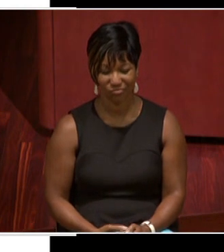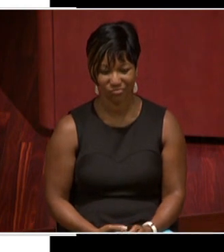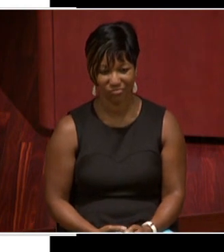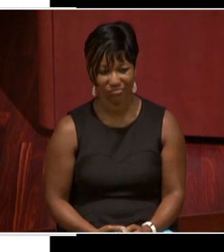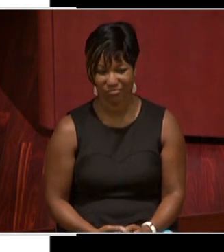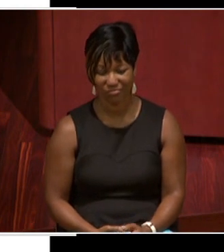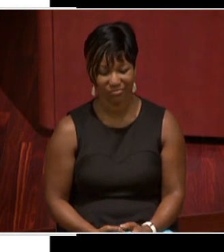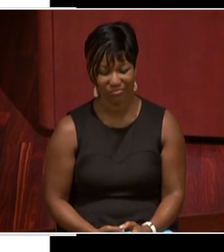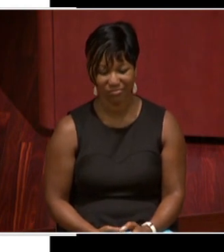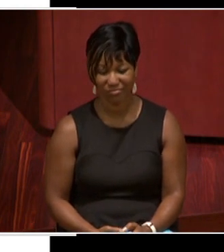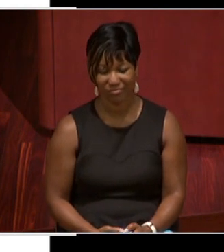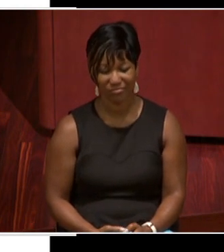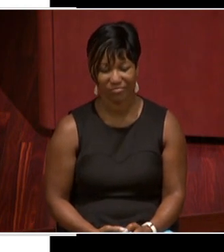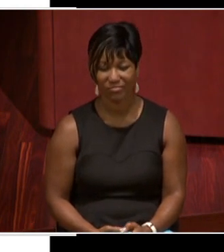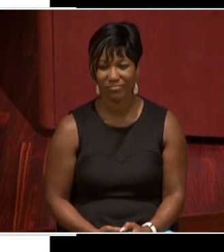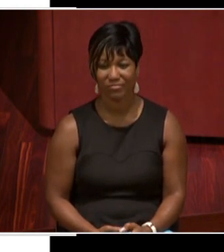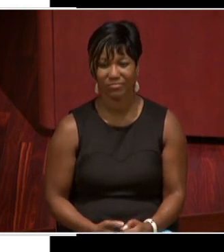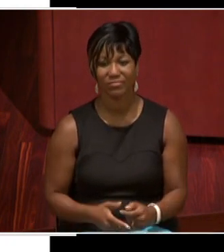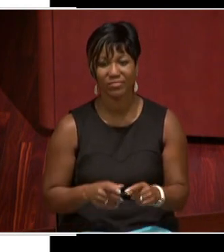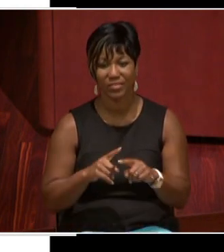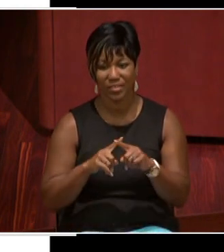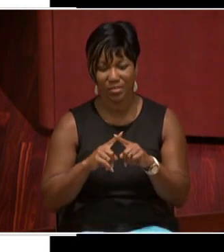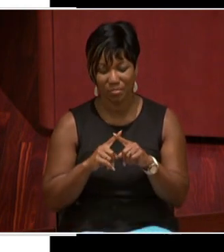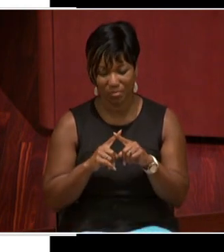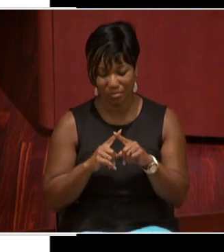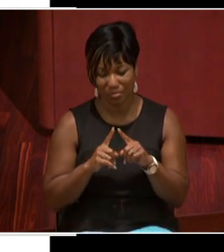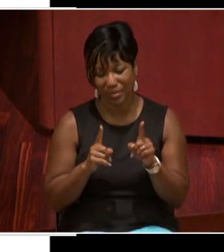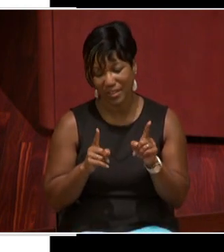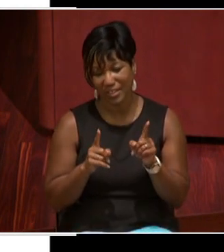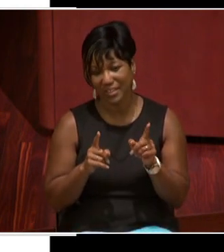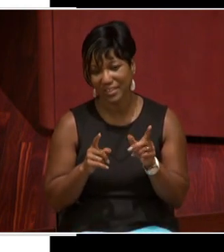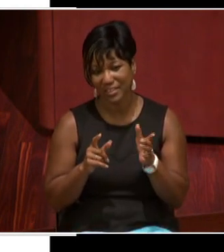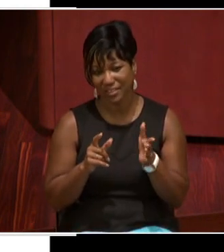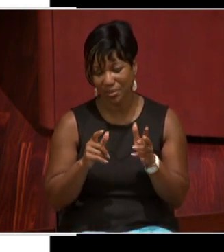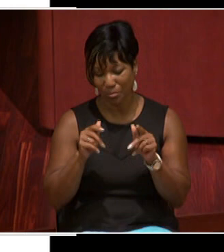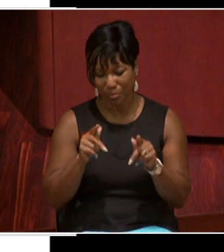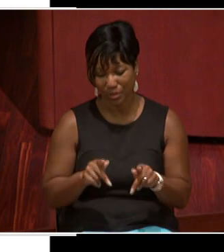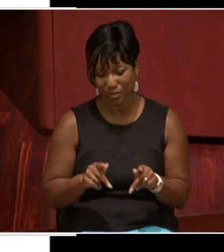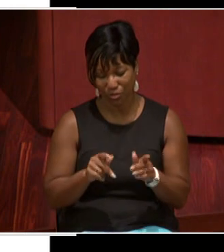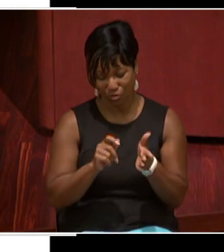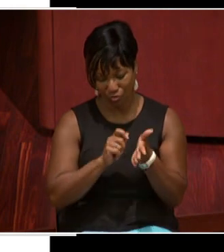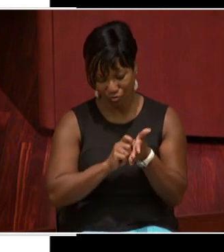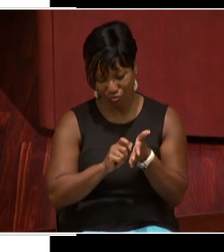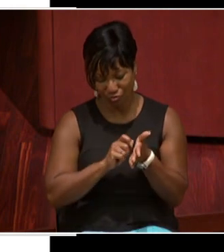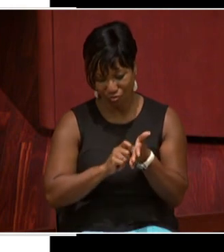Unfortunately, the census taker did not have very legible handwriting.